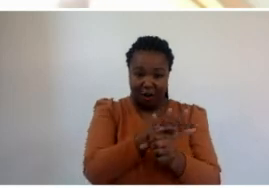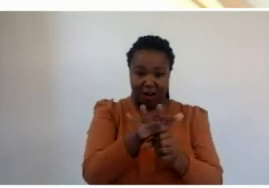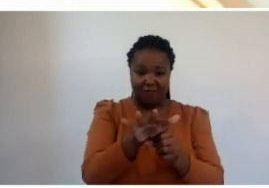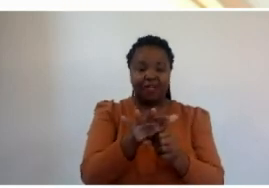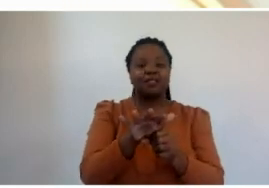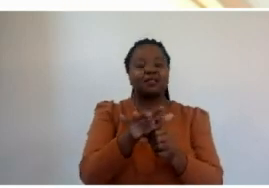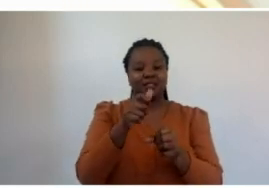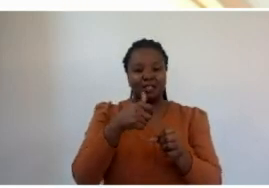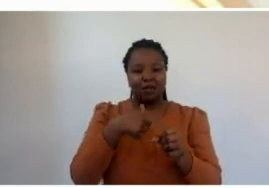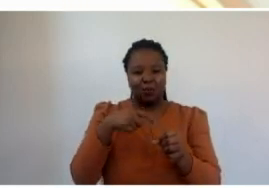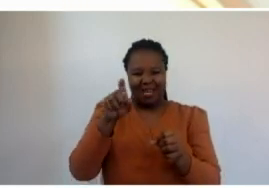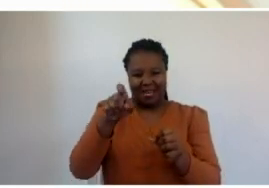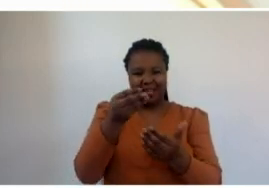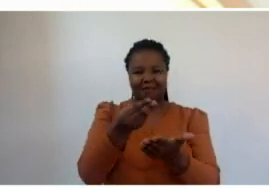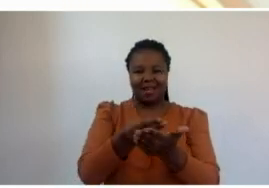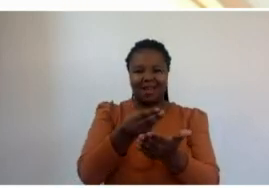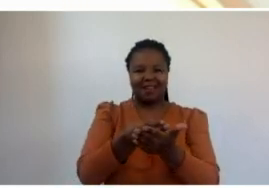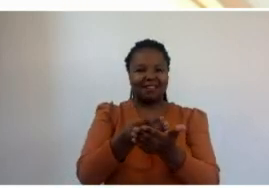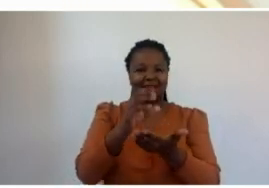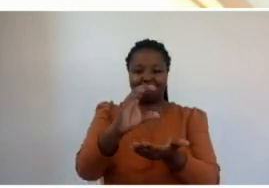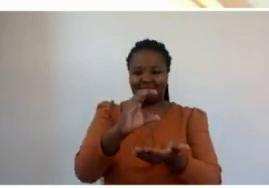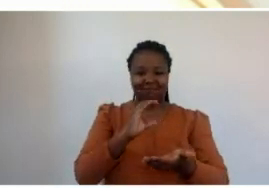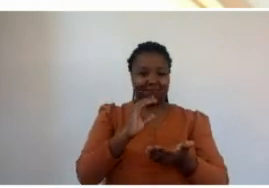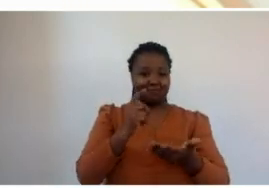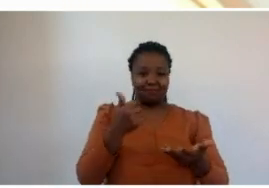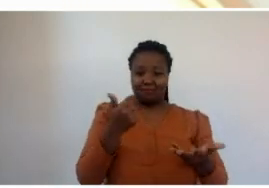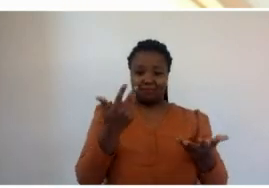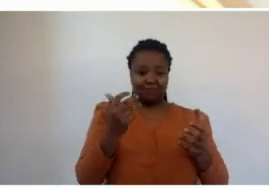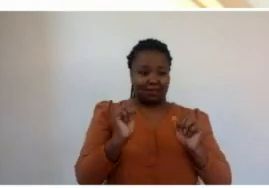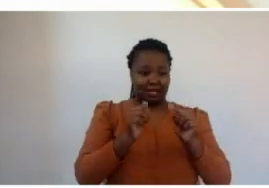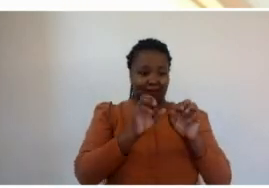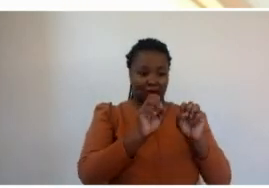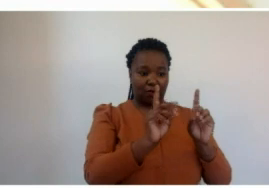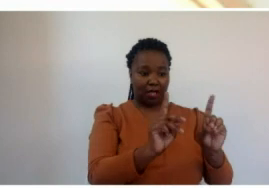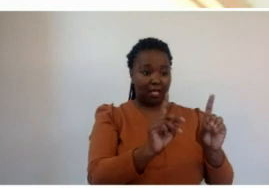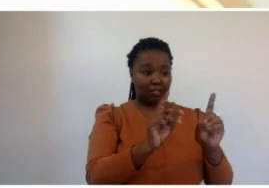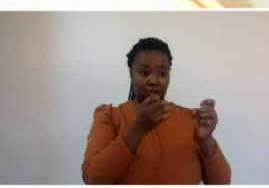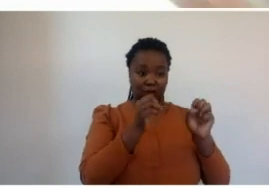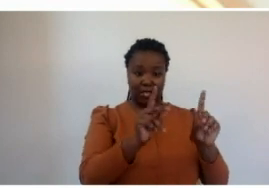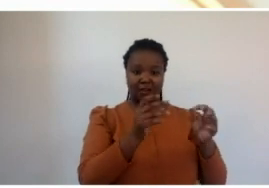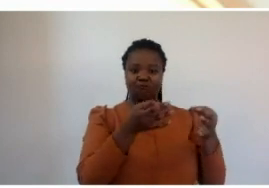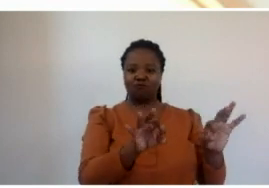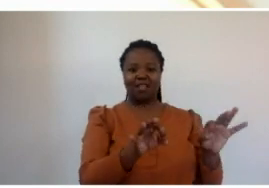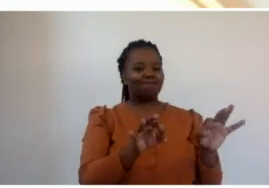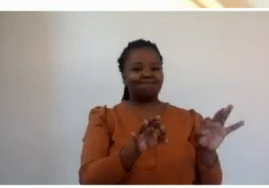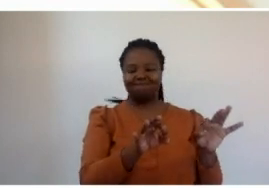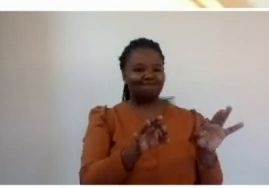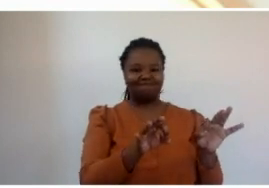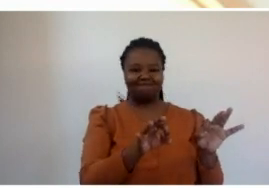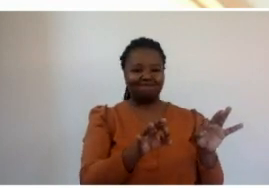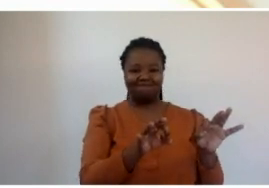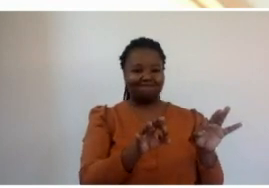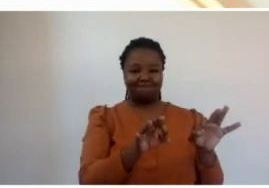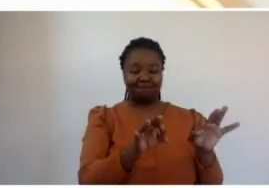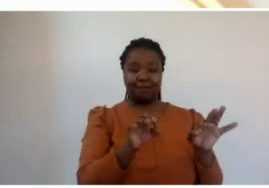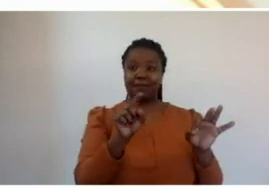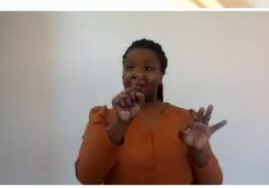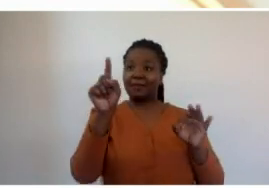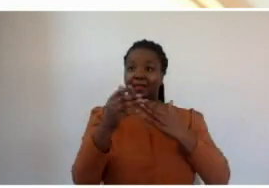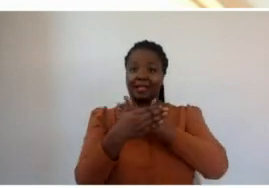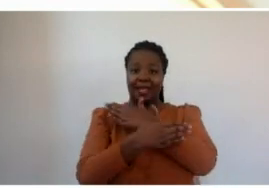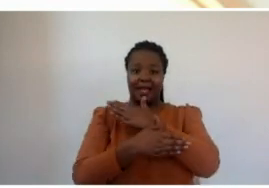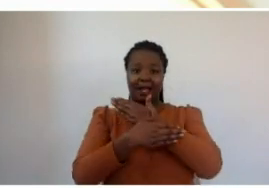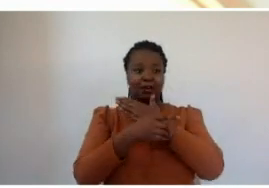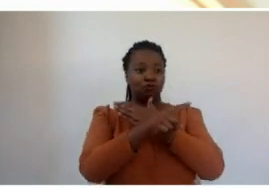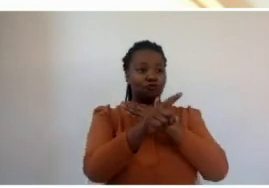Like this doesn't happen. Providing education isn't free, and these hosting countries need